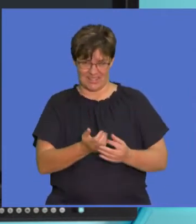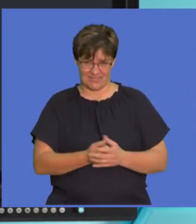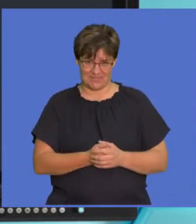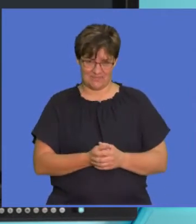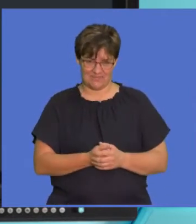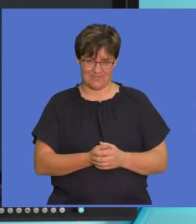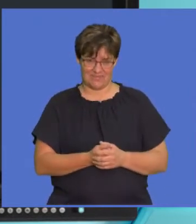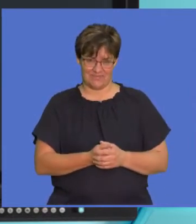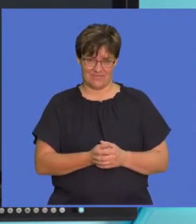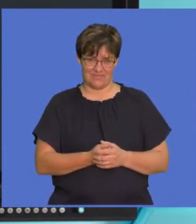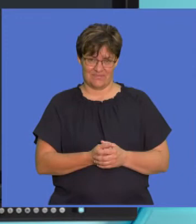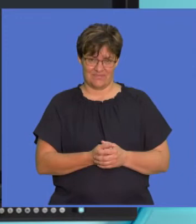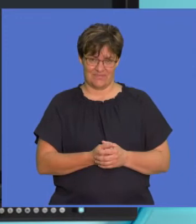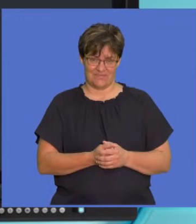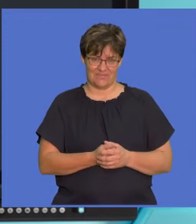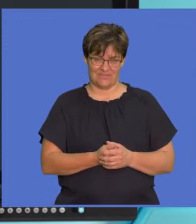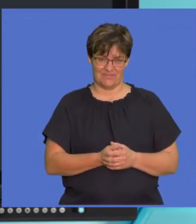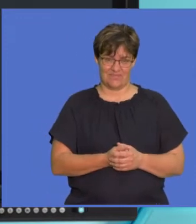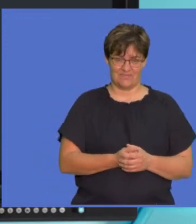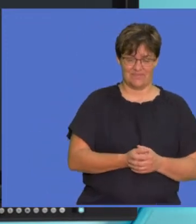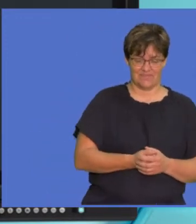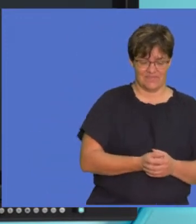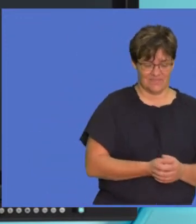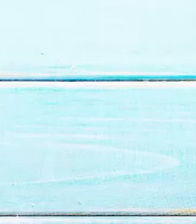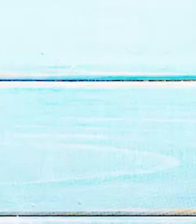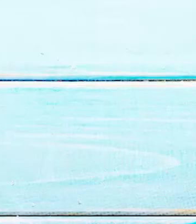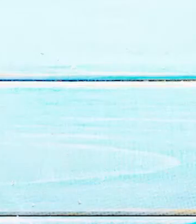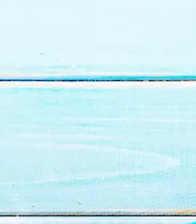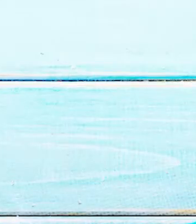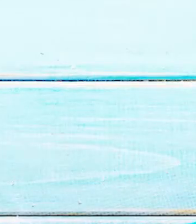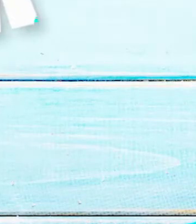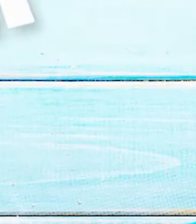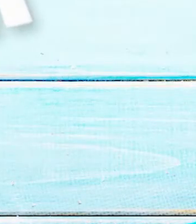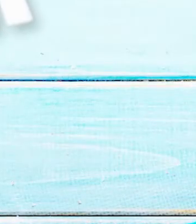be back with some more just after the ad break.